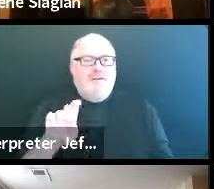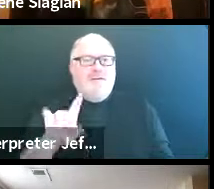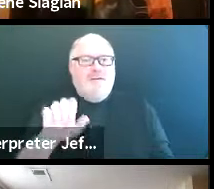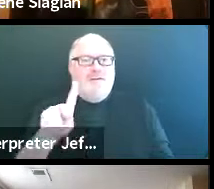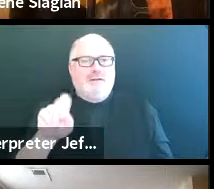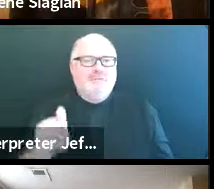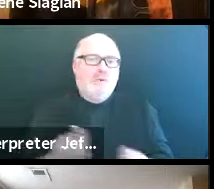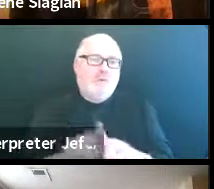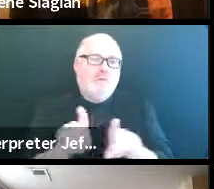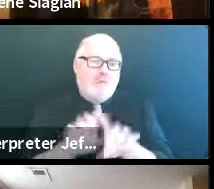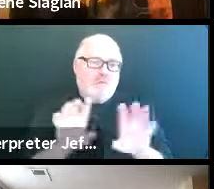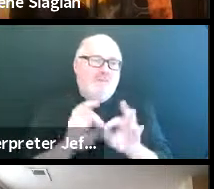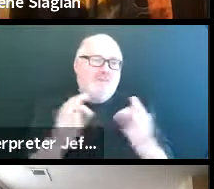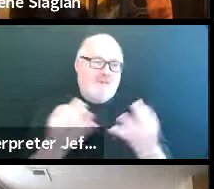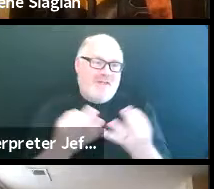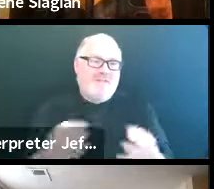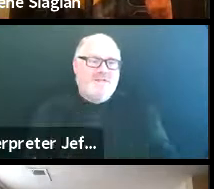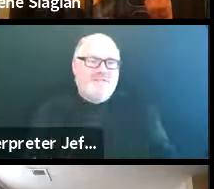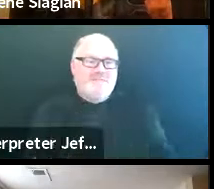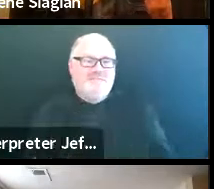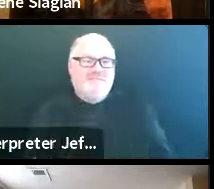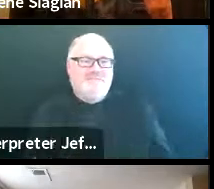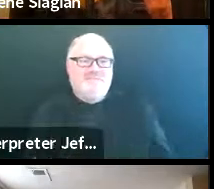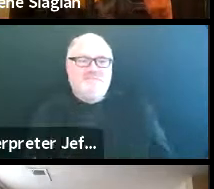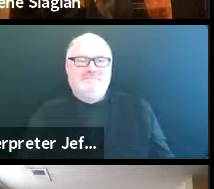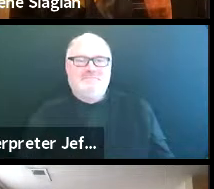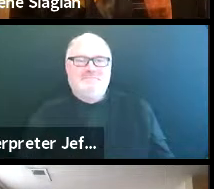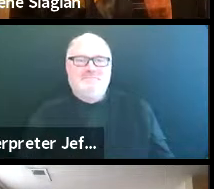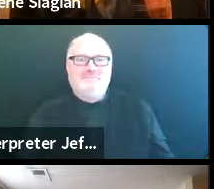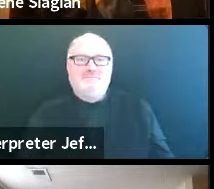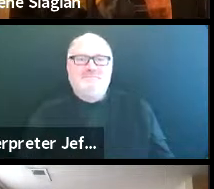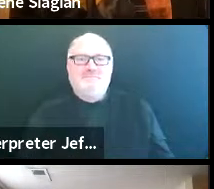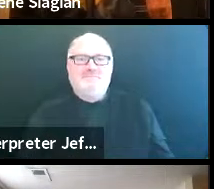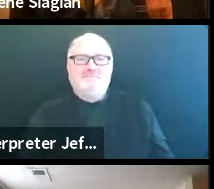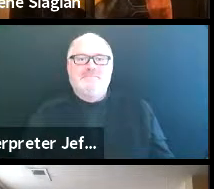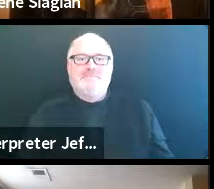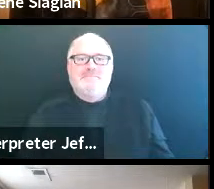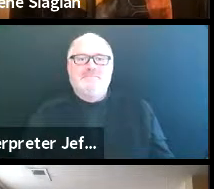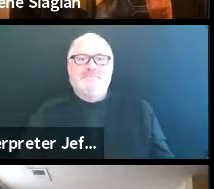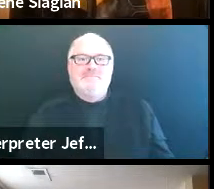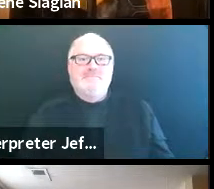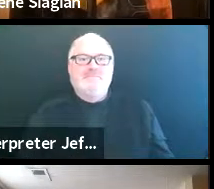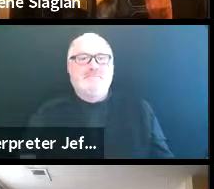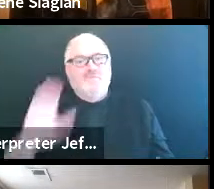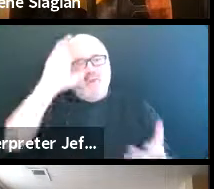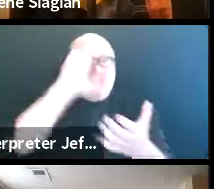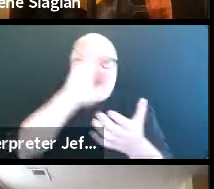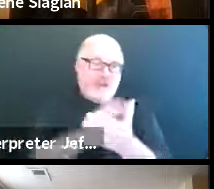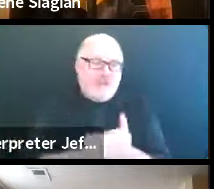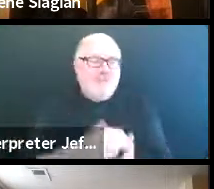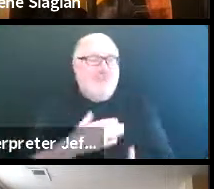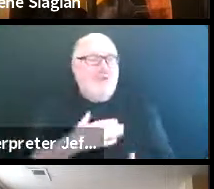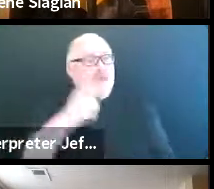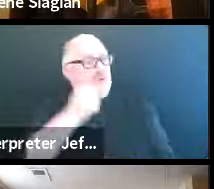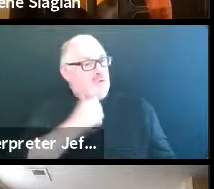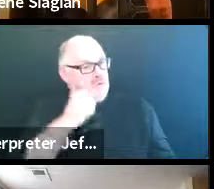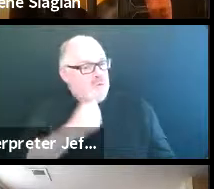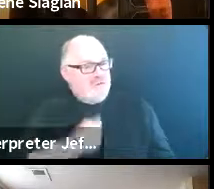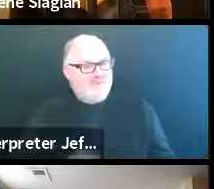thank you to my family. Very excited. especially my husband and my girls.